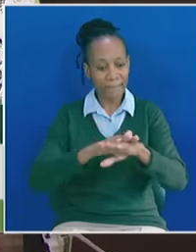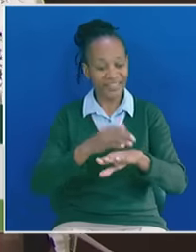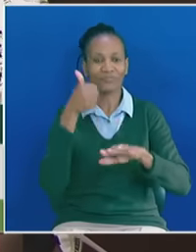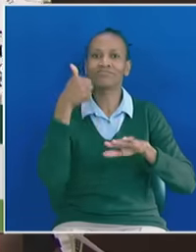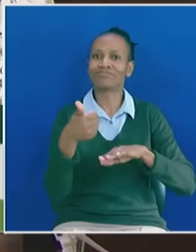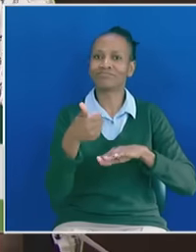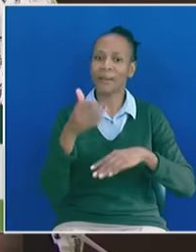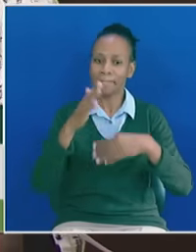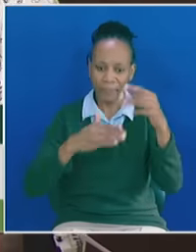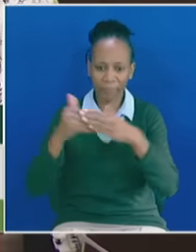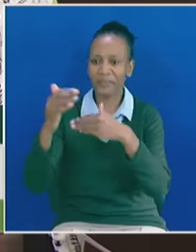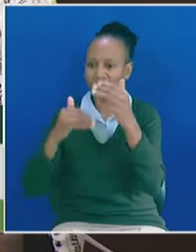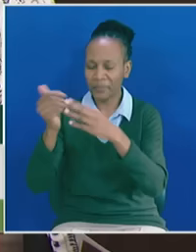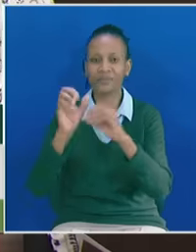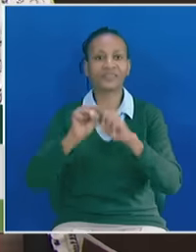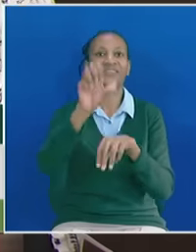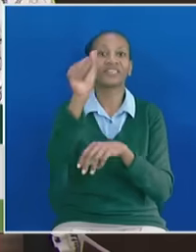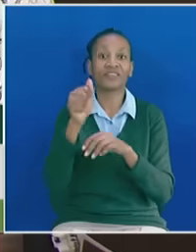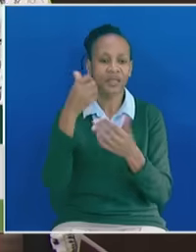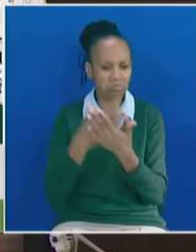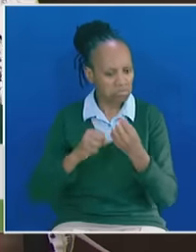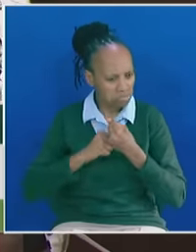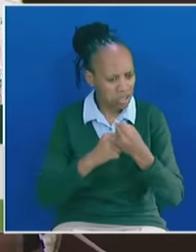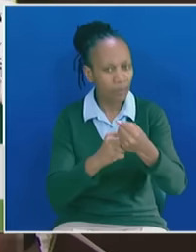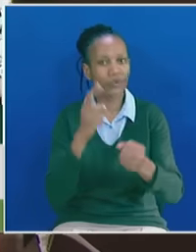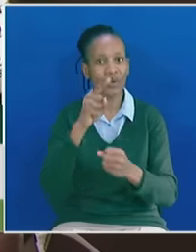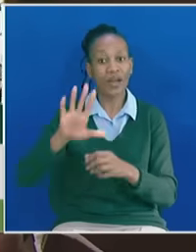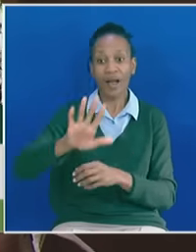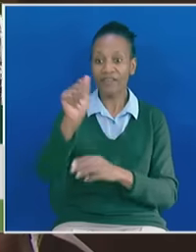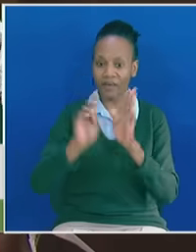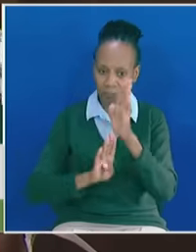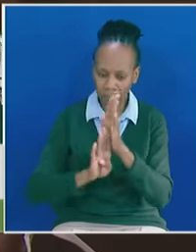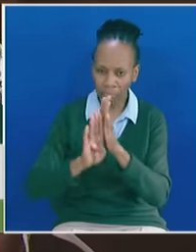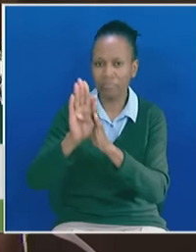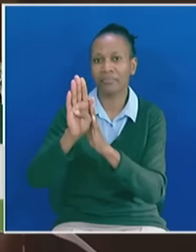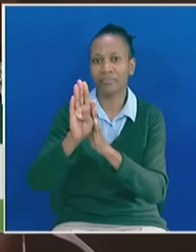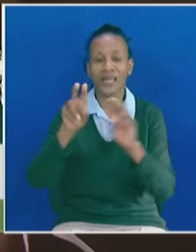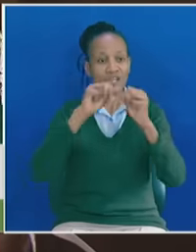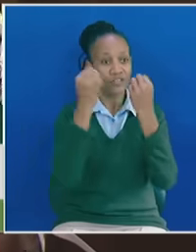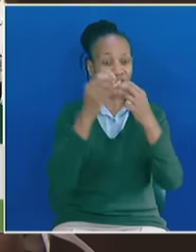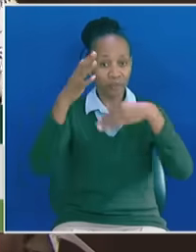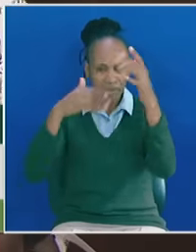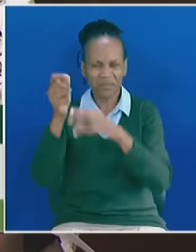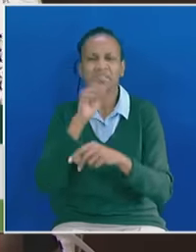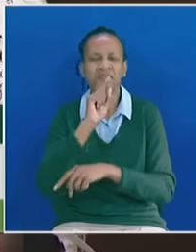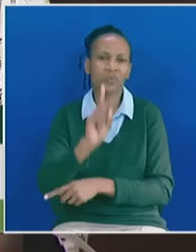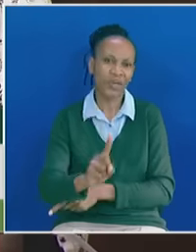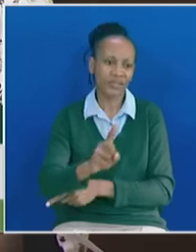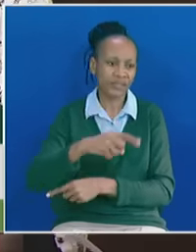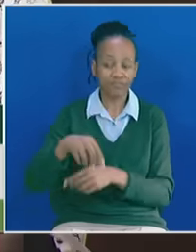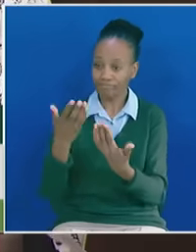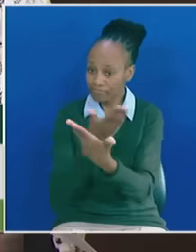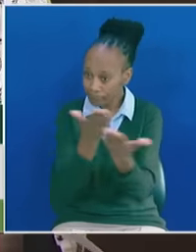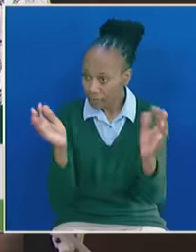Africa, which in turn can support the development of our continent, Africa. Nation building requires us, Chairperson and